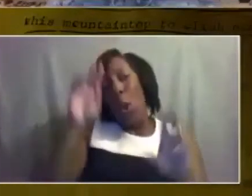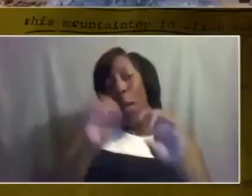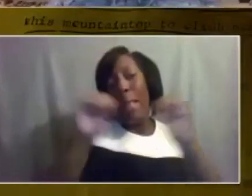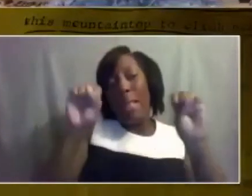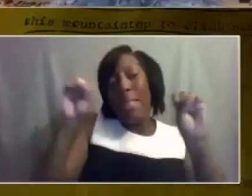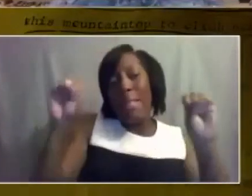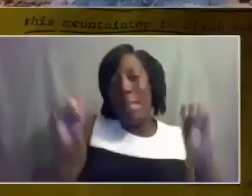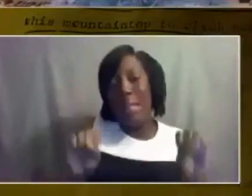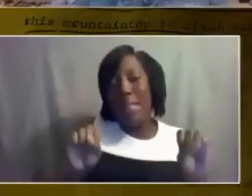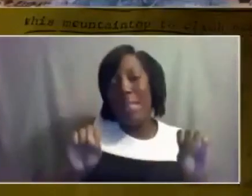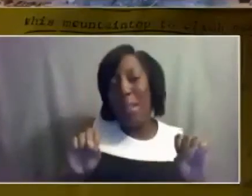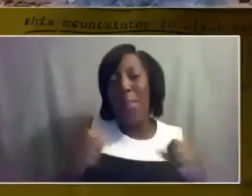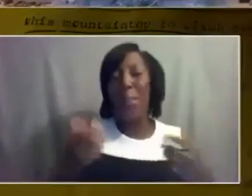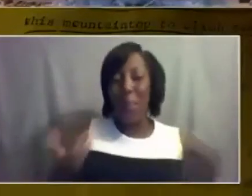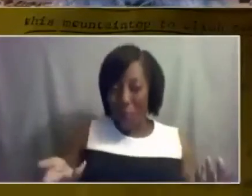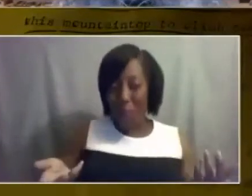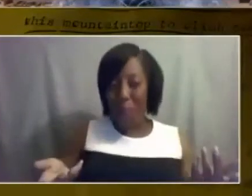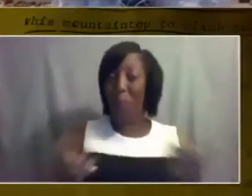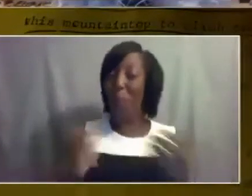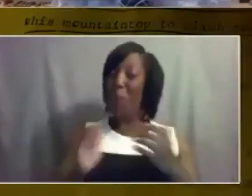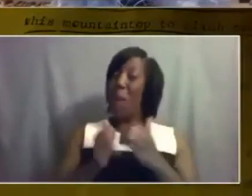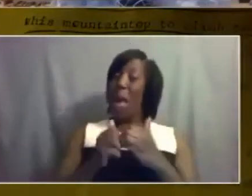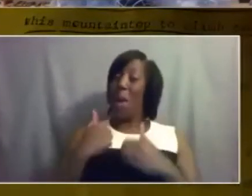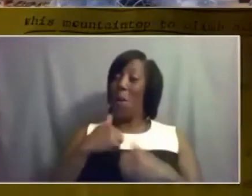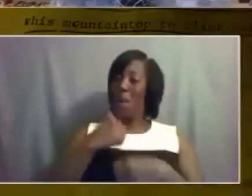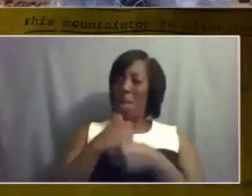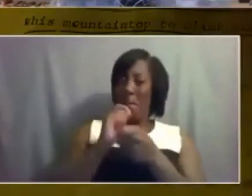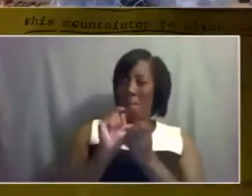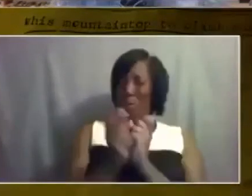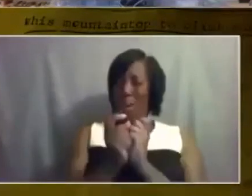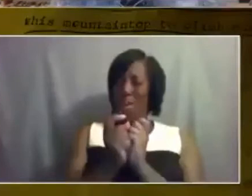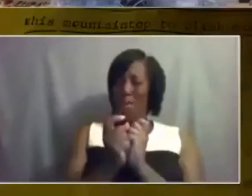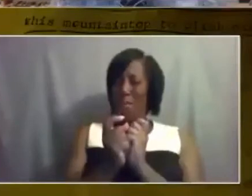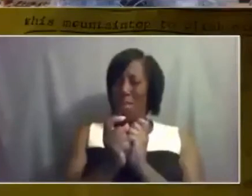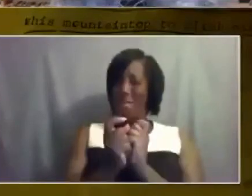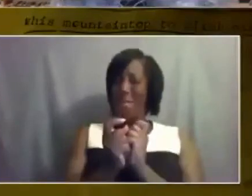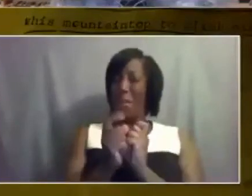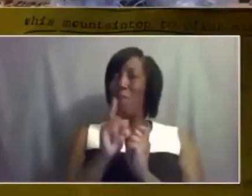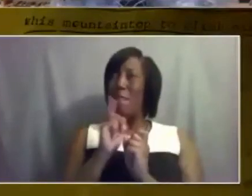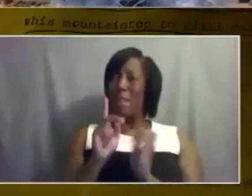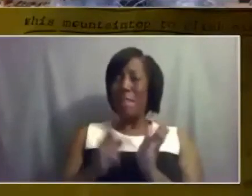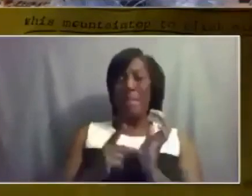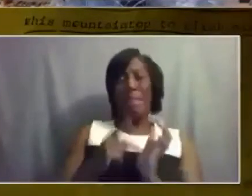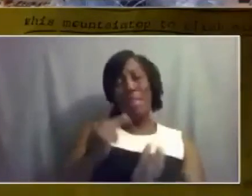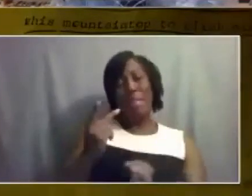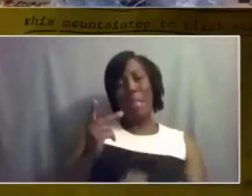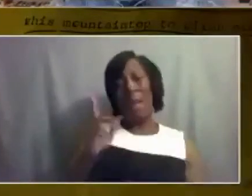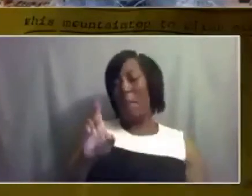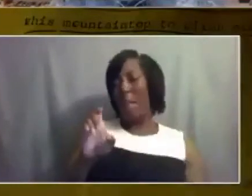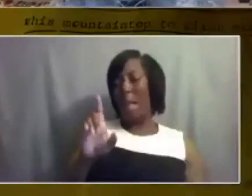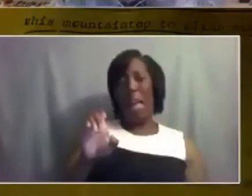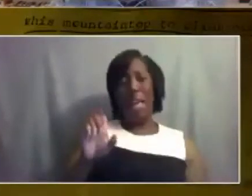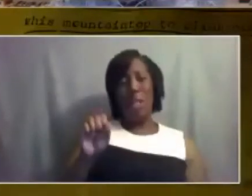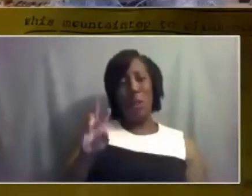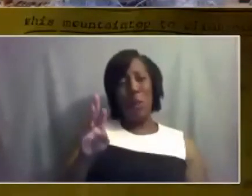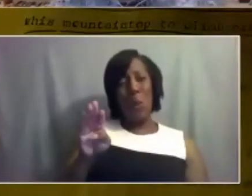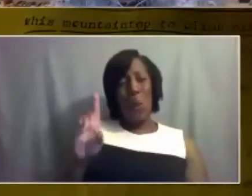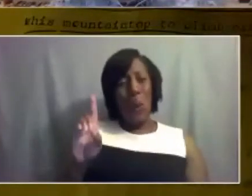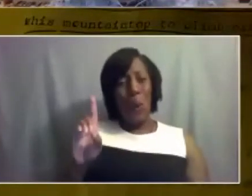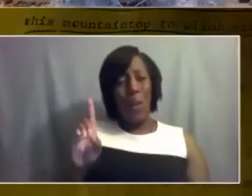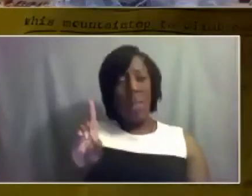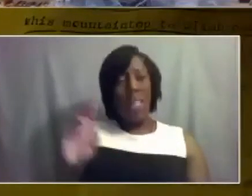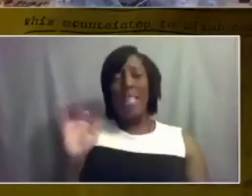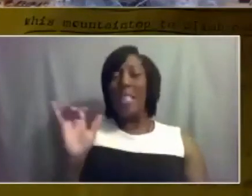make and transform. But that's a double-edged sword. Again, there's this indoctrination, there's this like